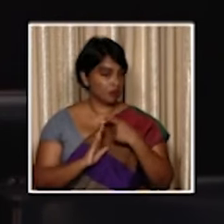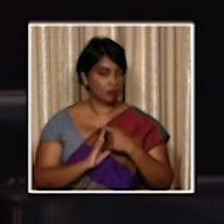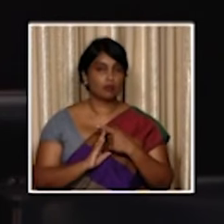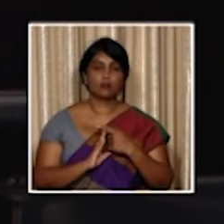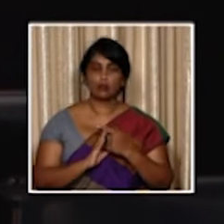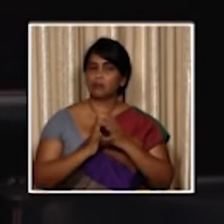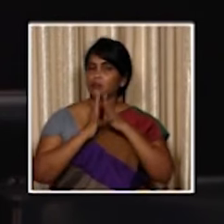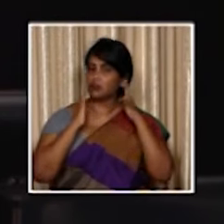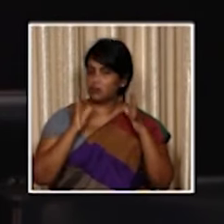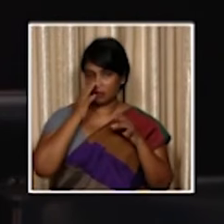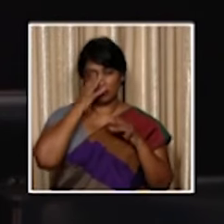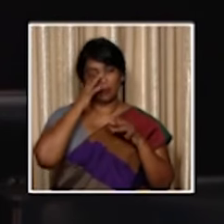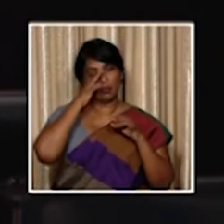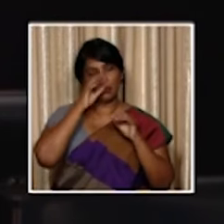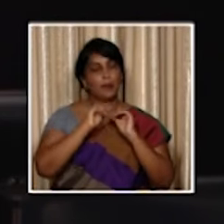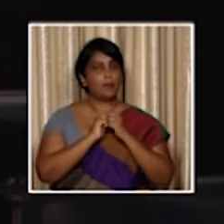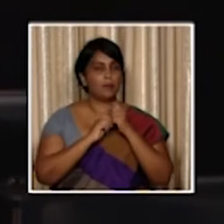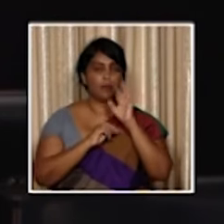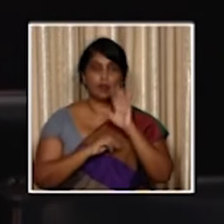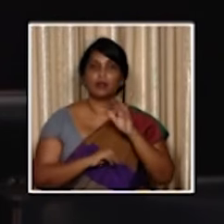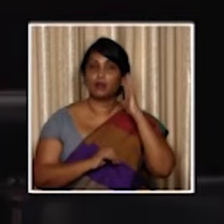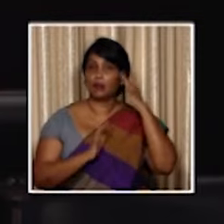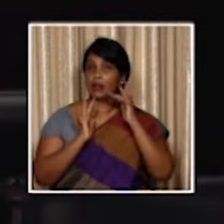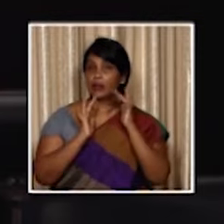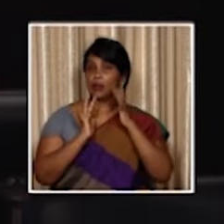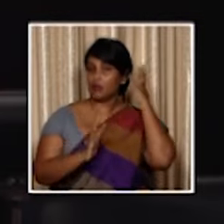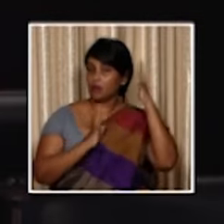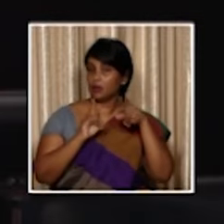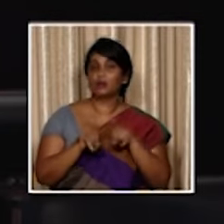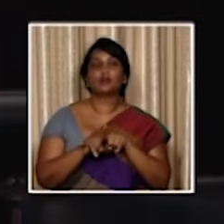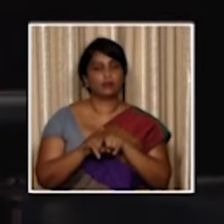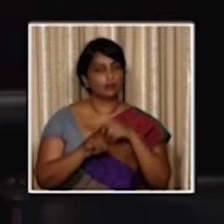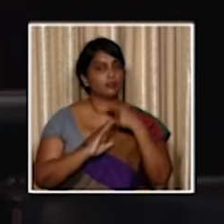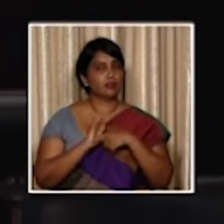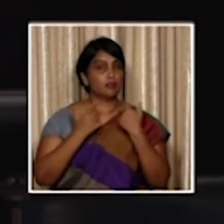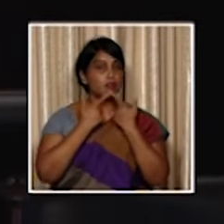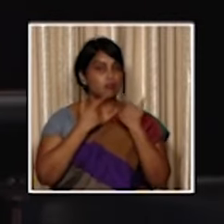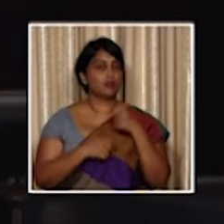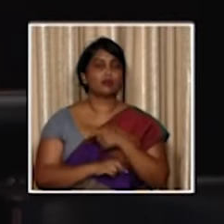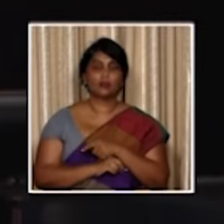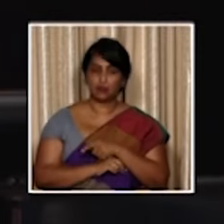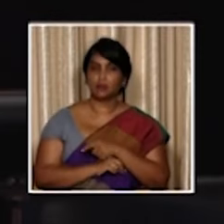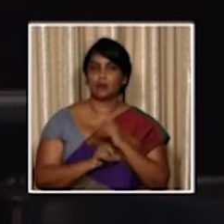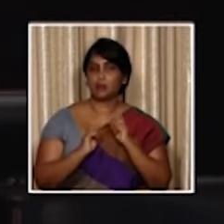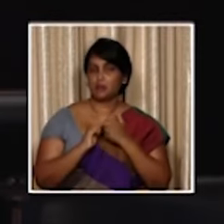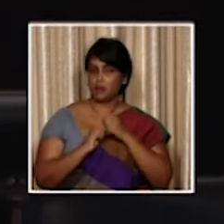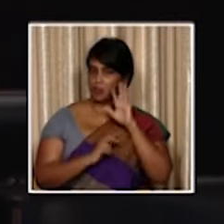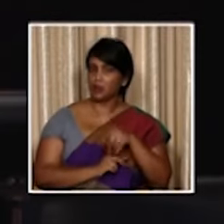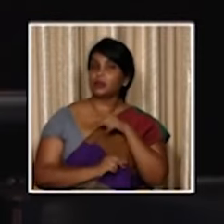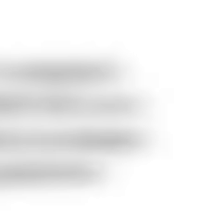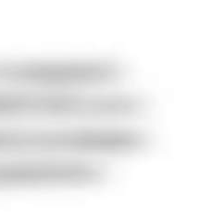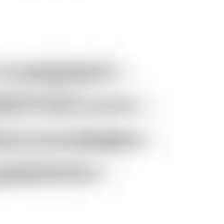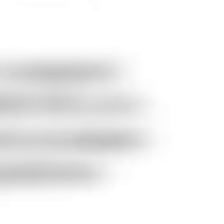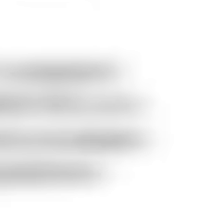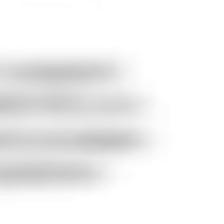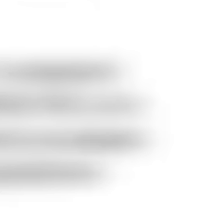international, the damage, the reputation of this country internationally. Think of the damage you're doing to potential